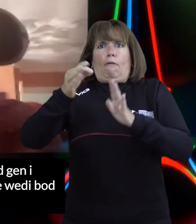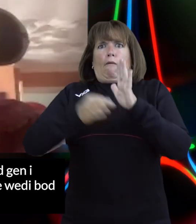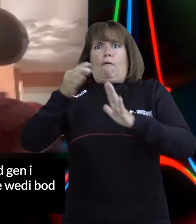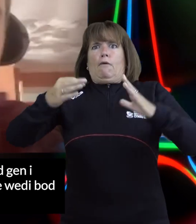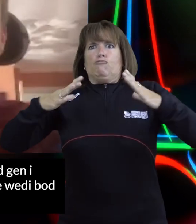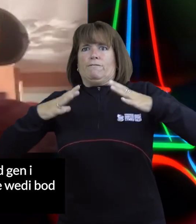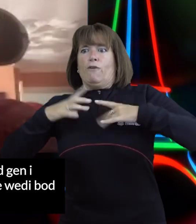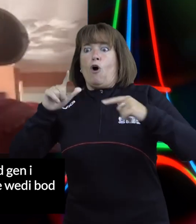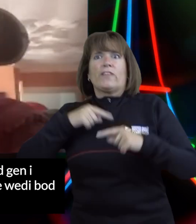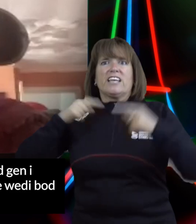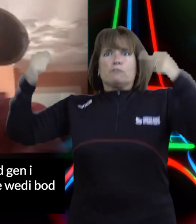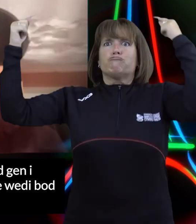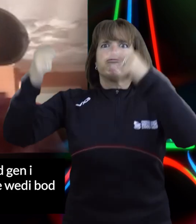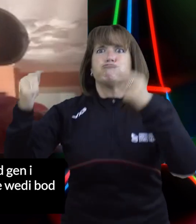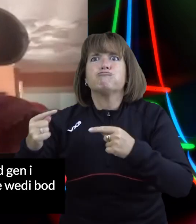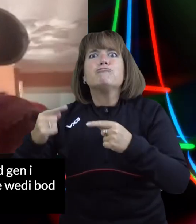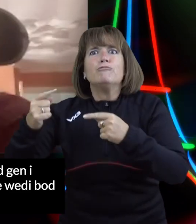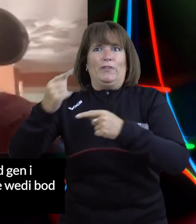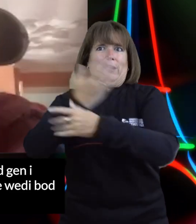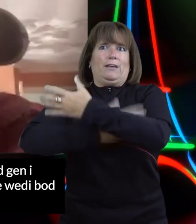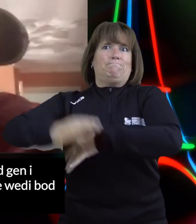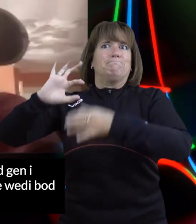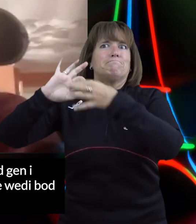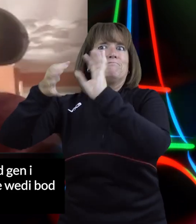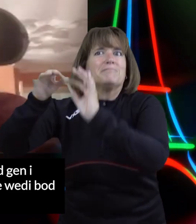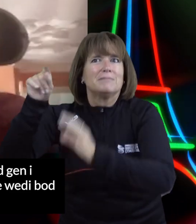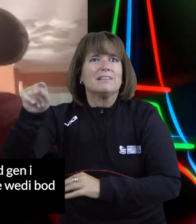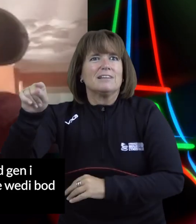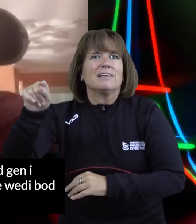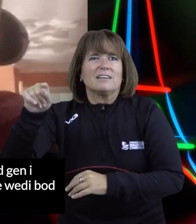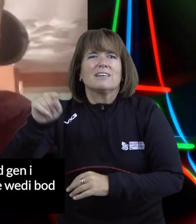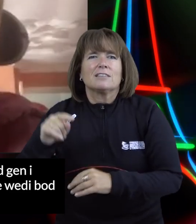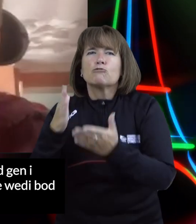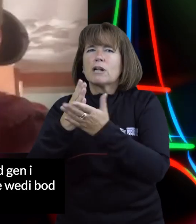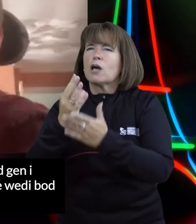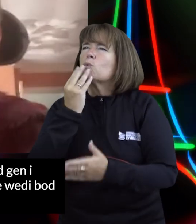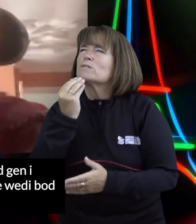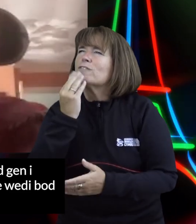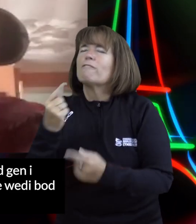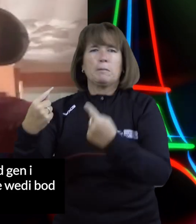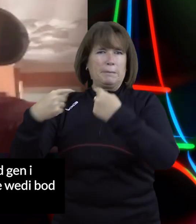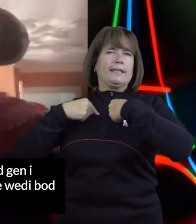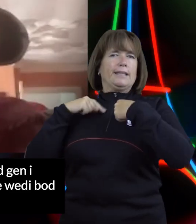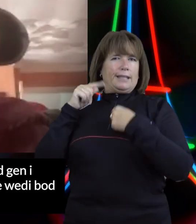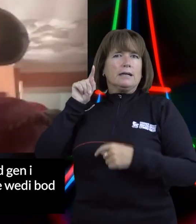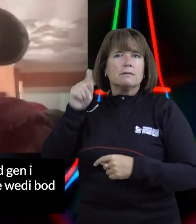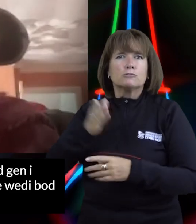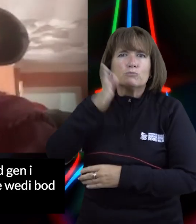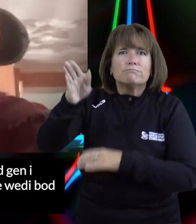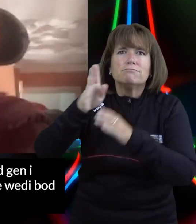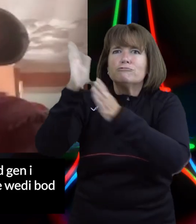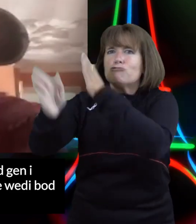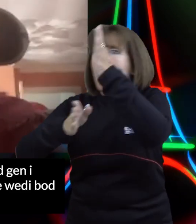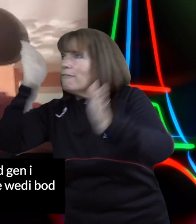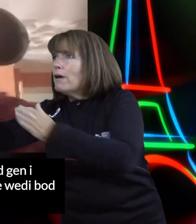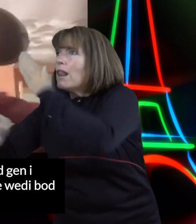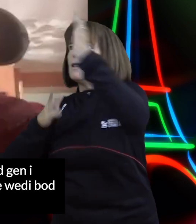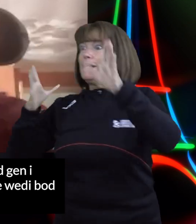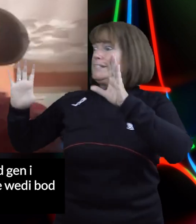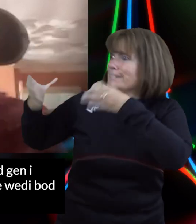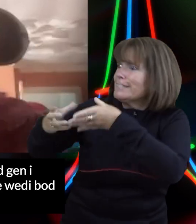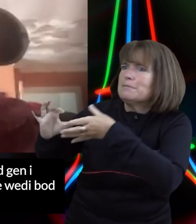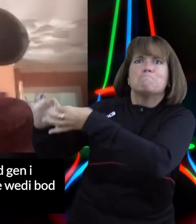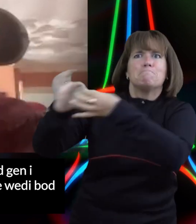just refresh and sharpen the sword, ready for the game. So, no, it's been really useful for me, and actually a lot